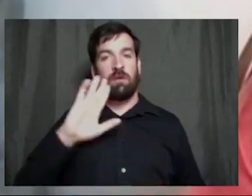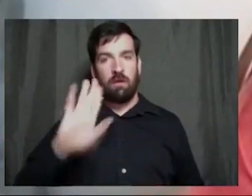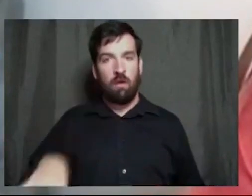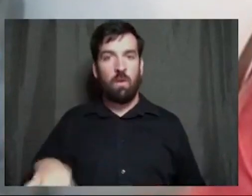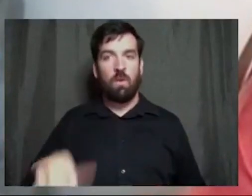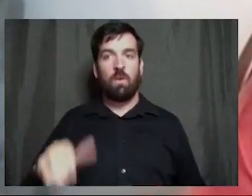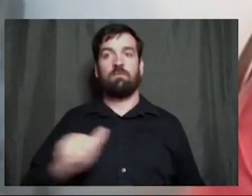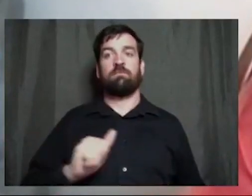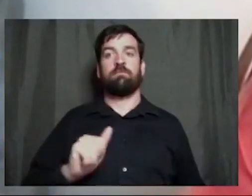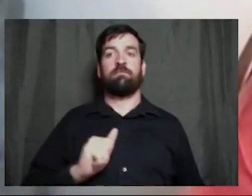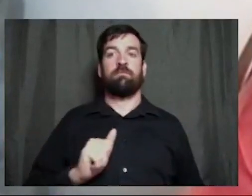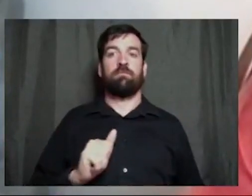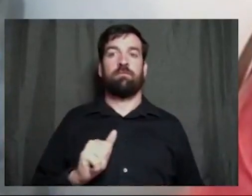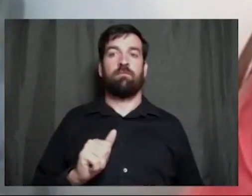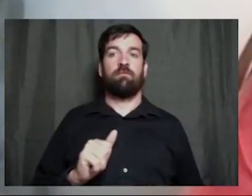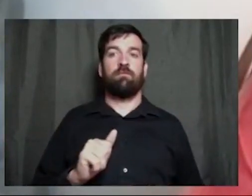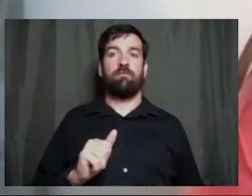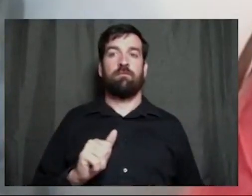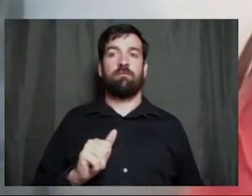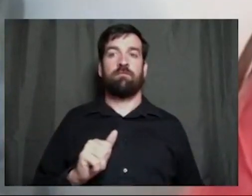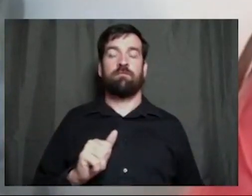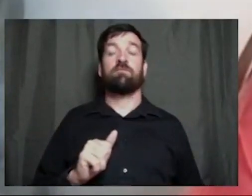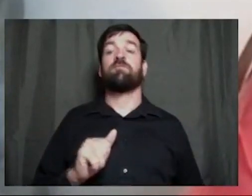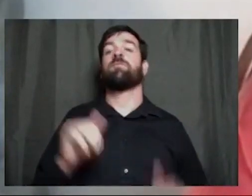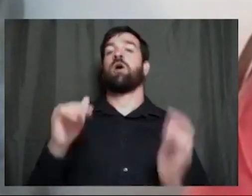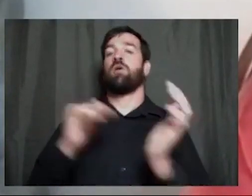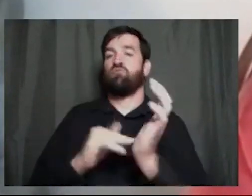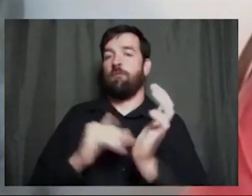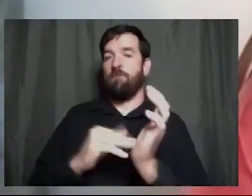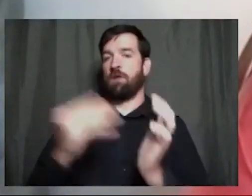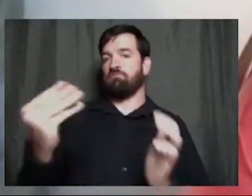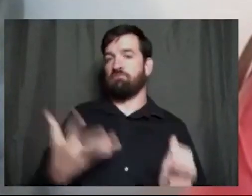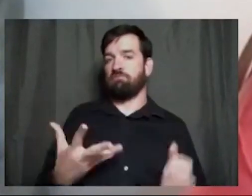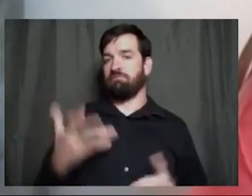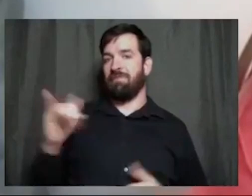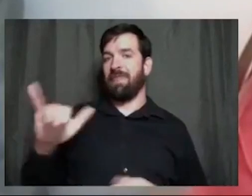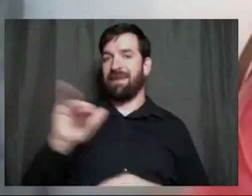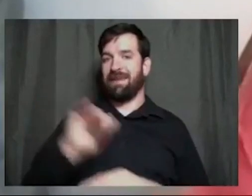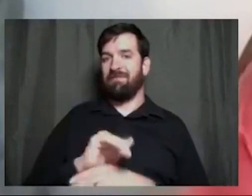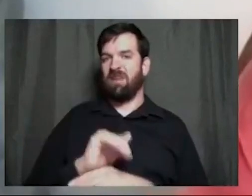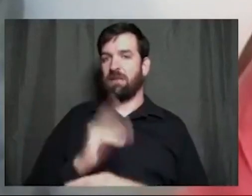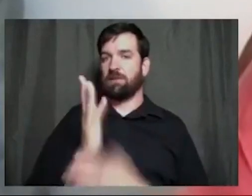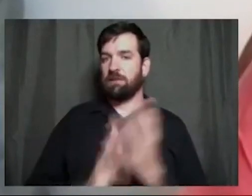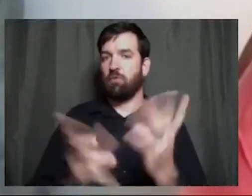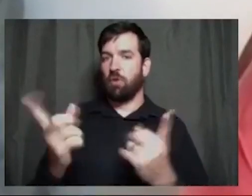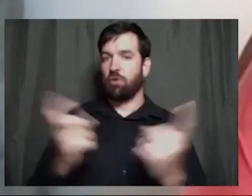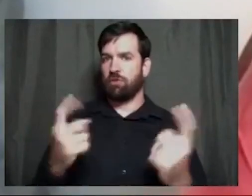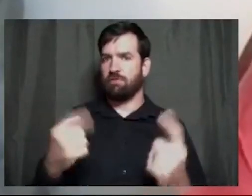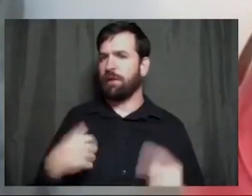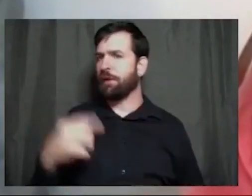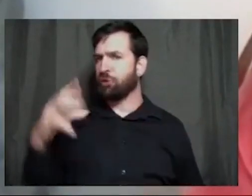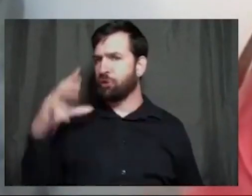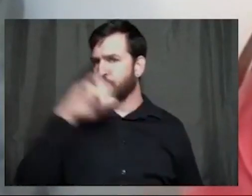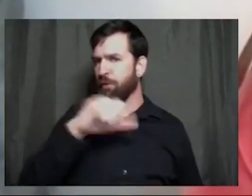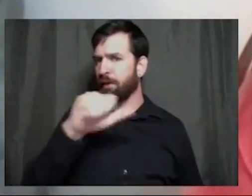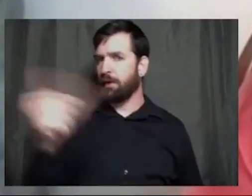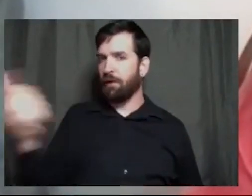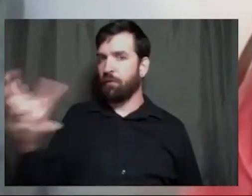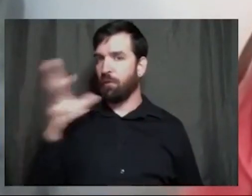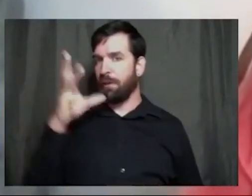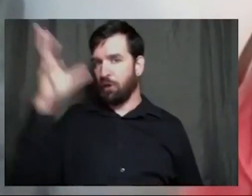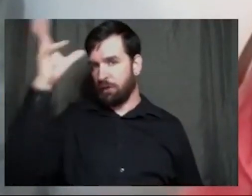was, the provider reached out to me that evening just with some questions, I'm assuming from other parents in the